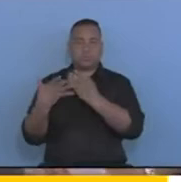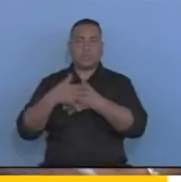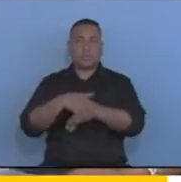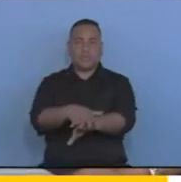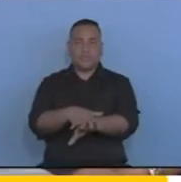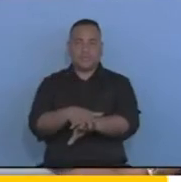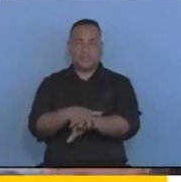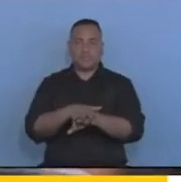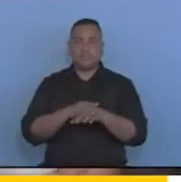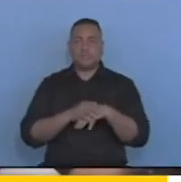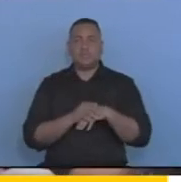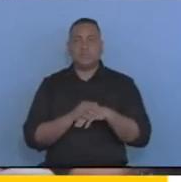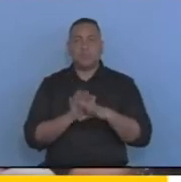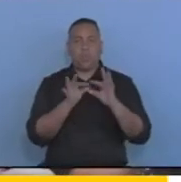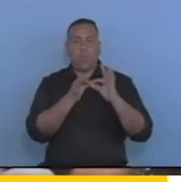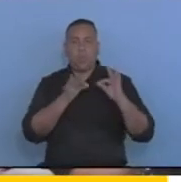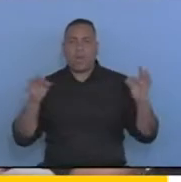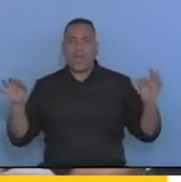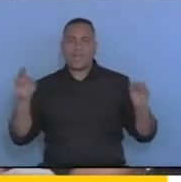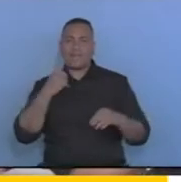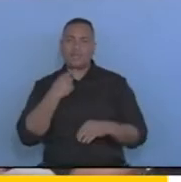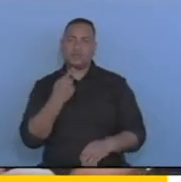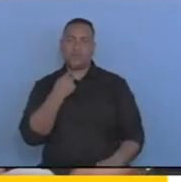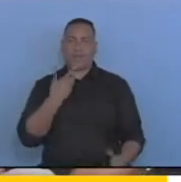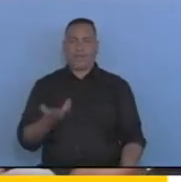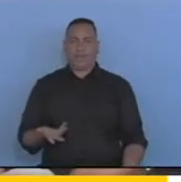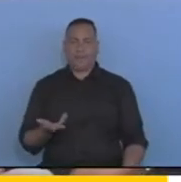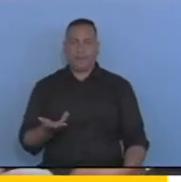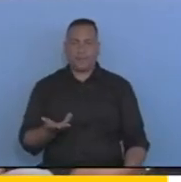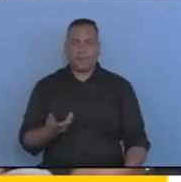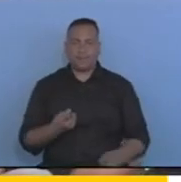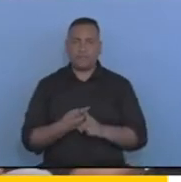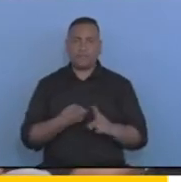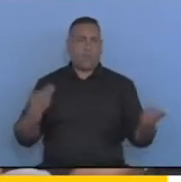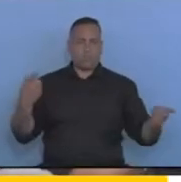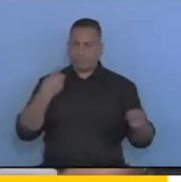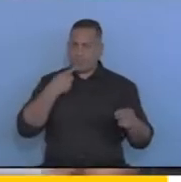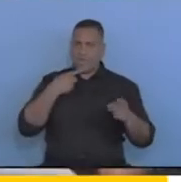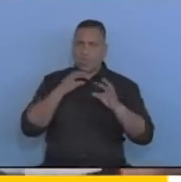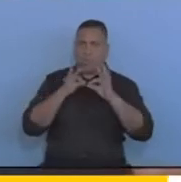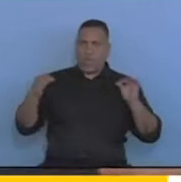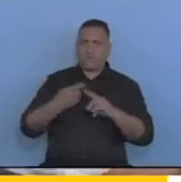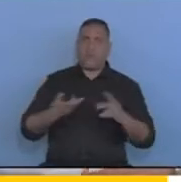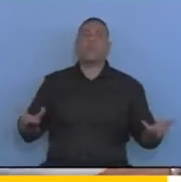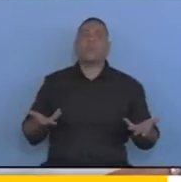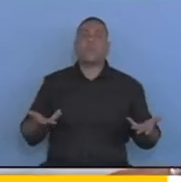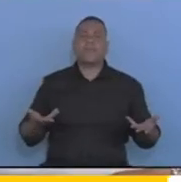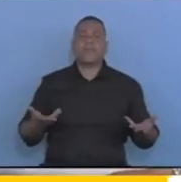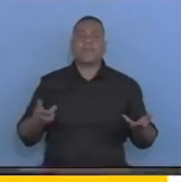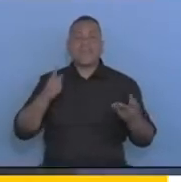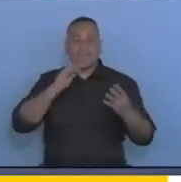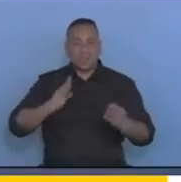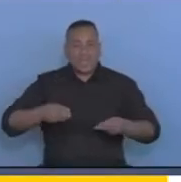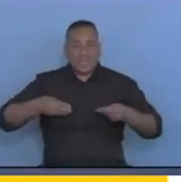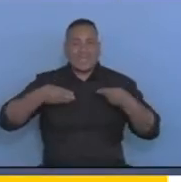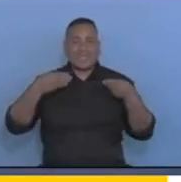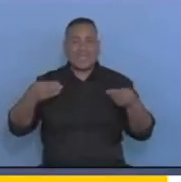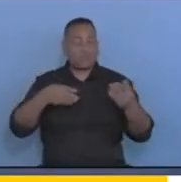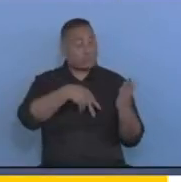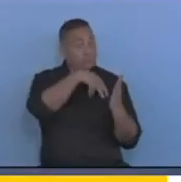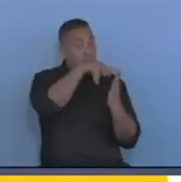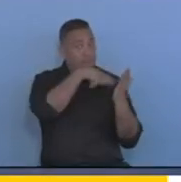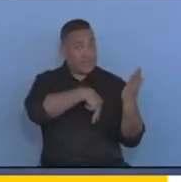needs to be red. Okay. Where do I get that from? Exactly. Right. So I also provide them with reading the regulation